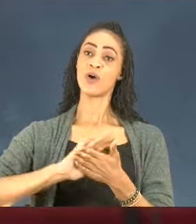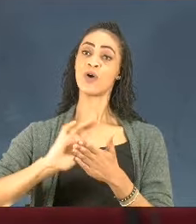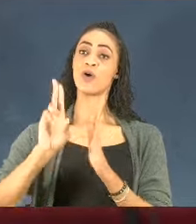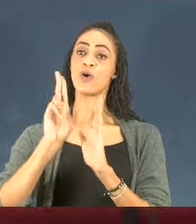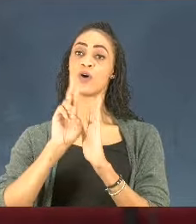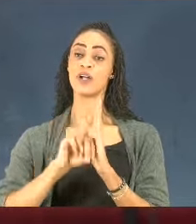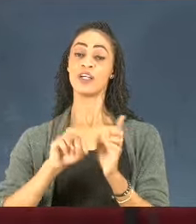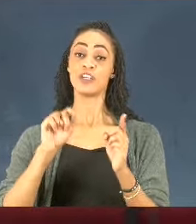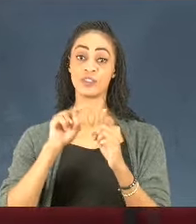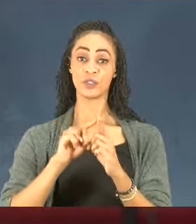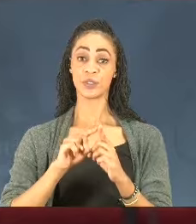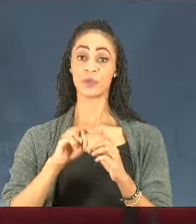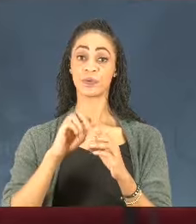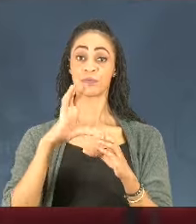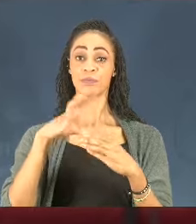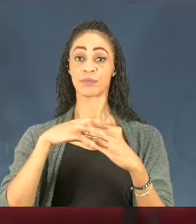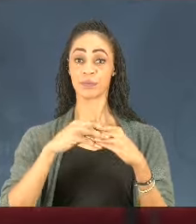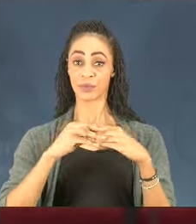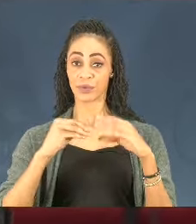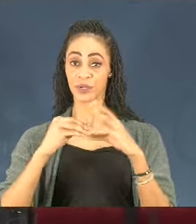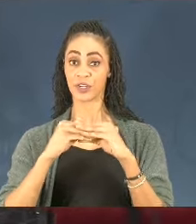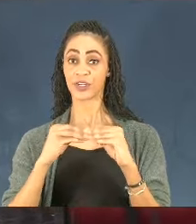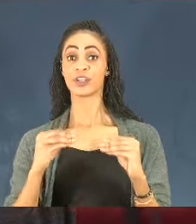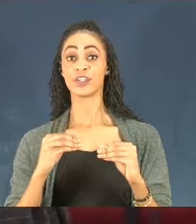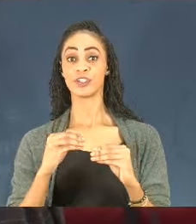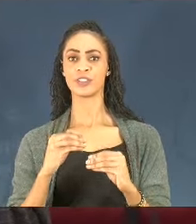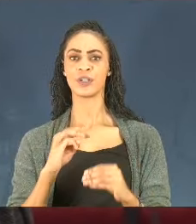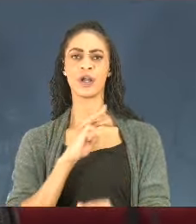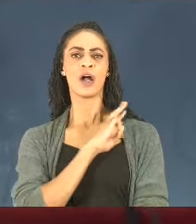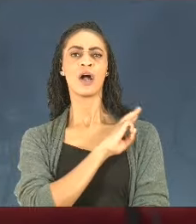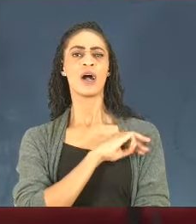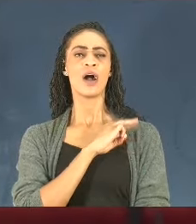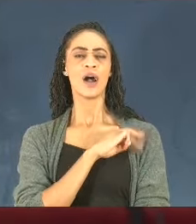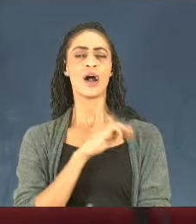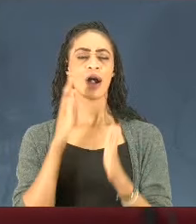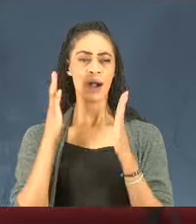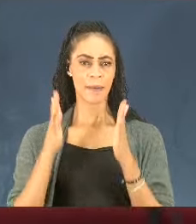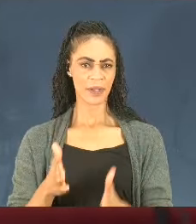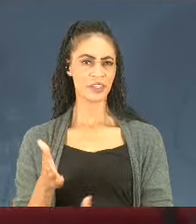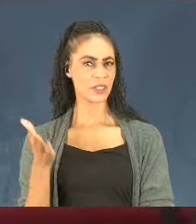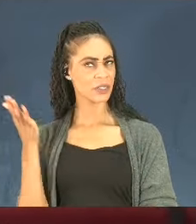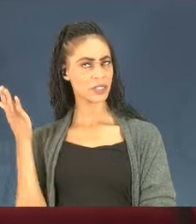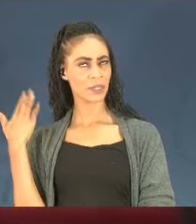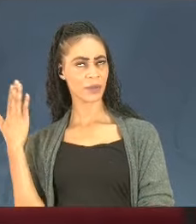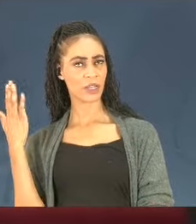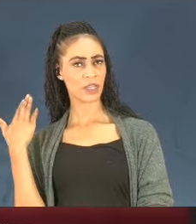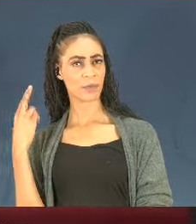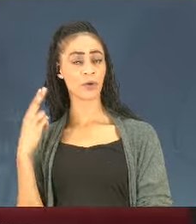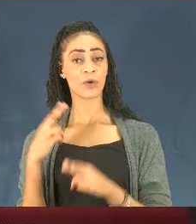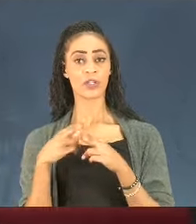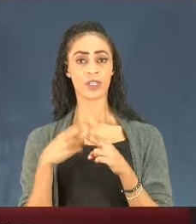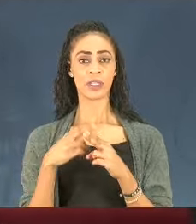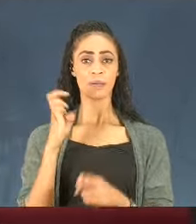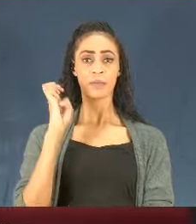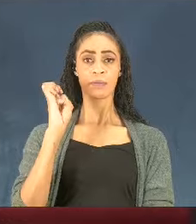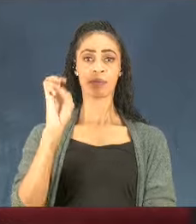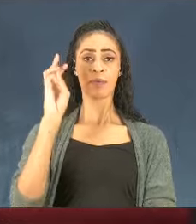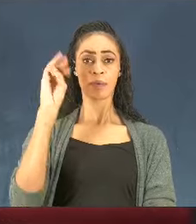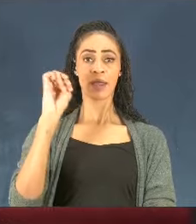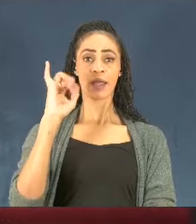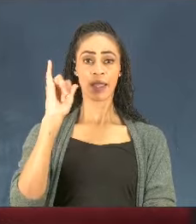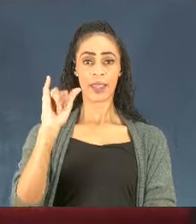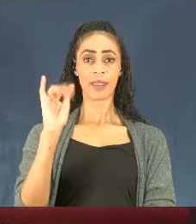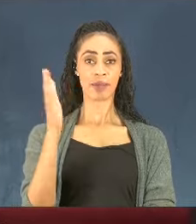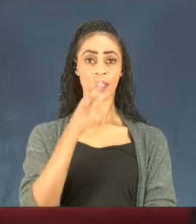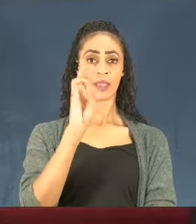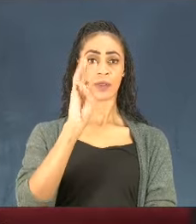things into this creation. There was a missionary years ago, Amy Wilson Carmichael. She was a